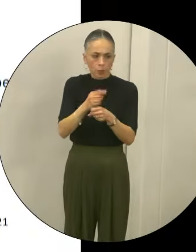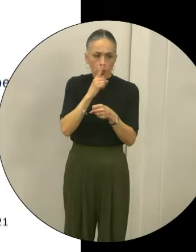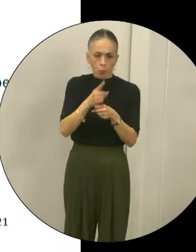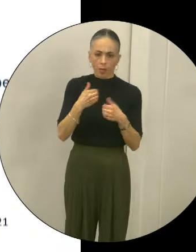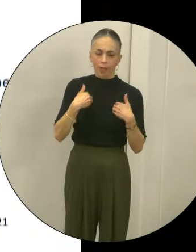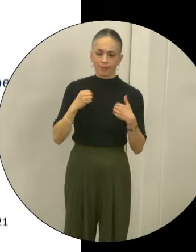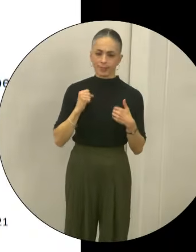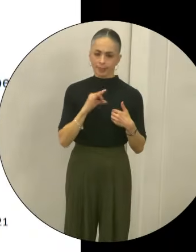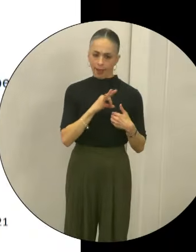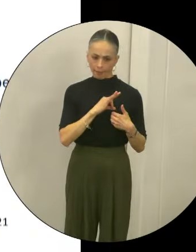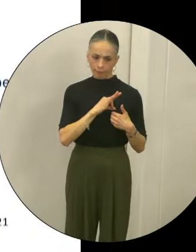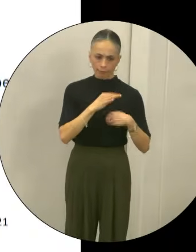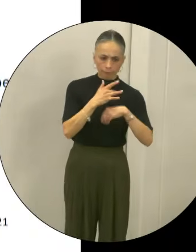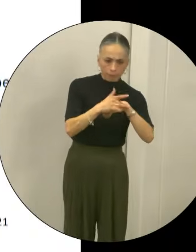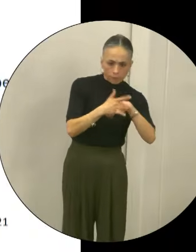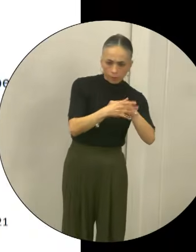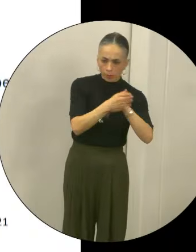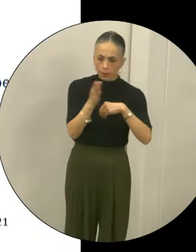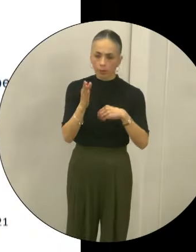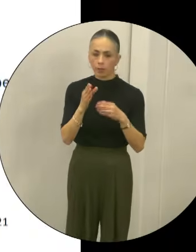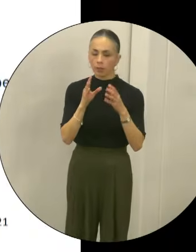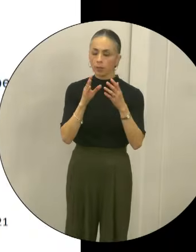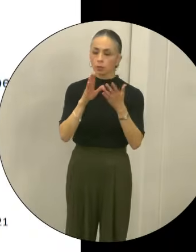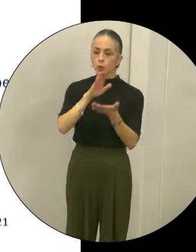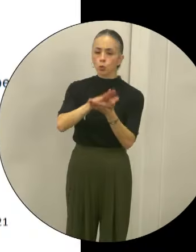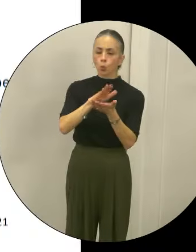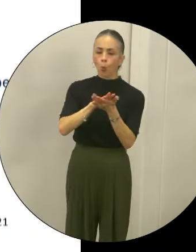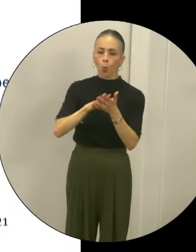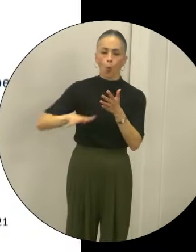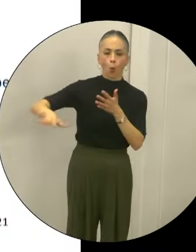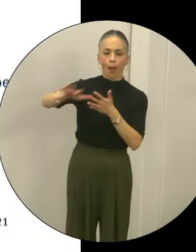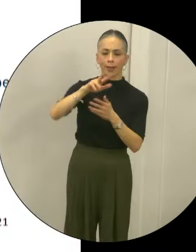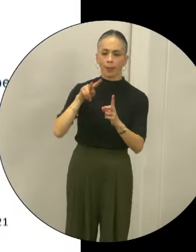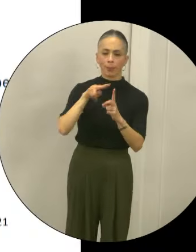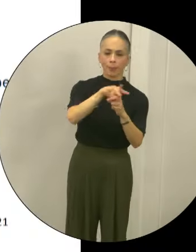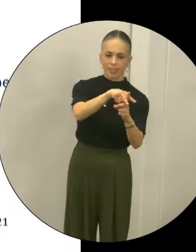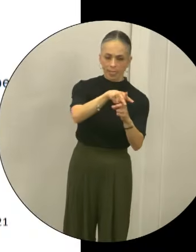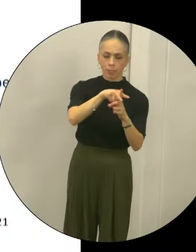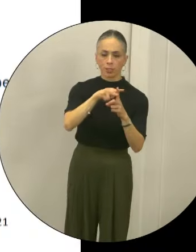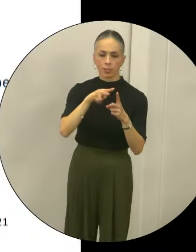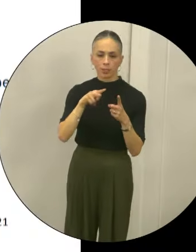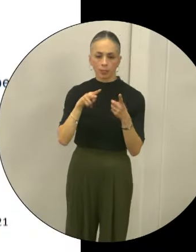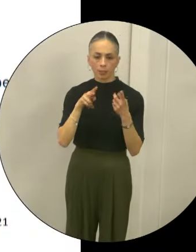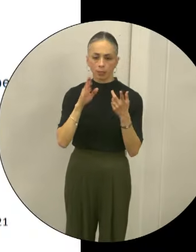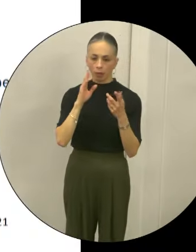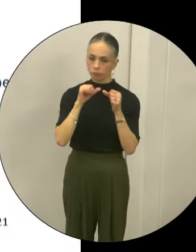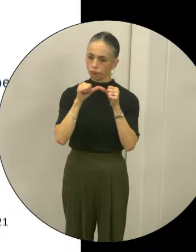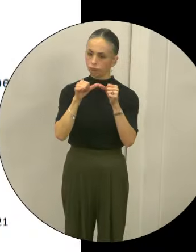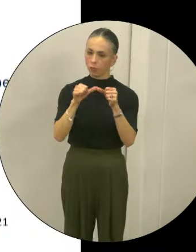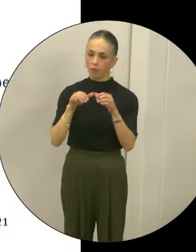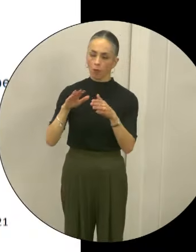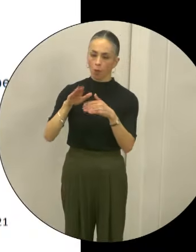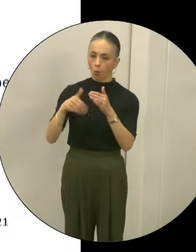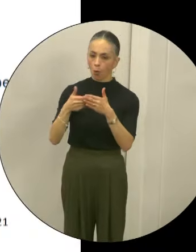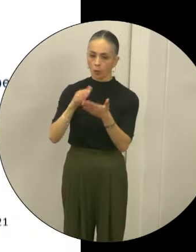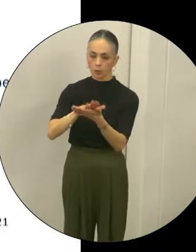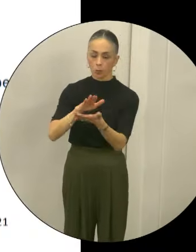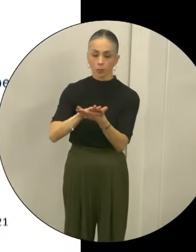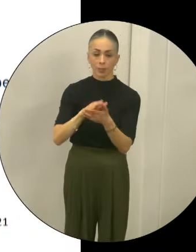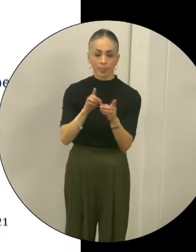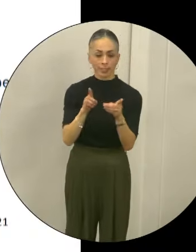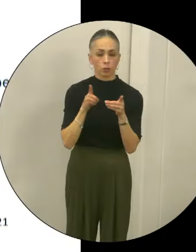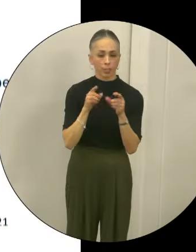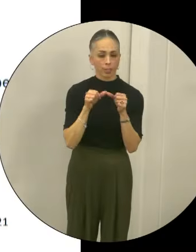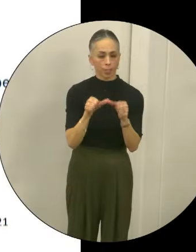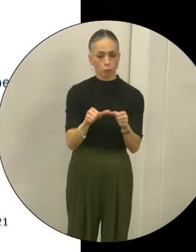and ensuring consistent school-wide implementation of restorative practices across schools. Our district continues